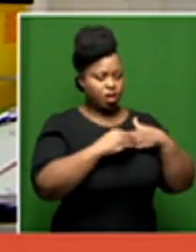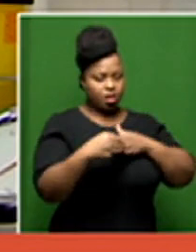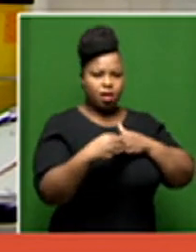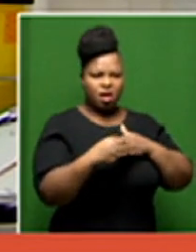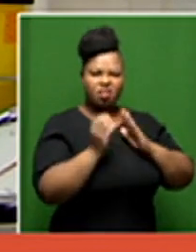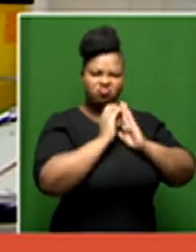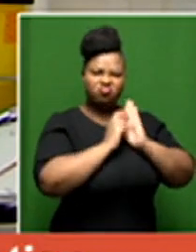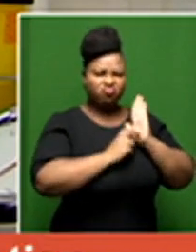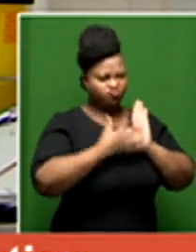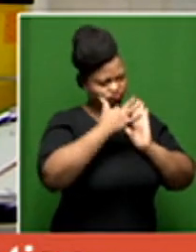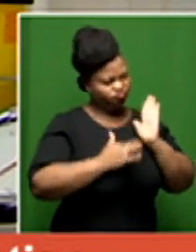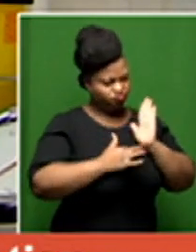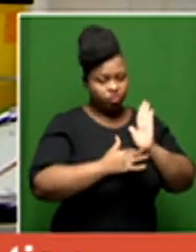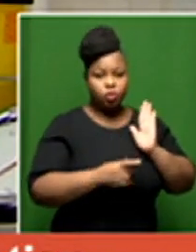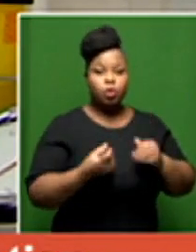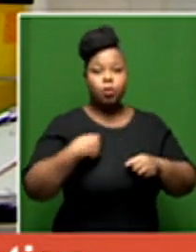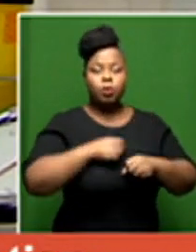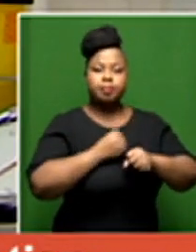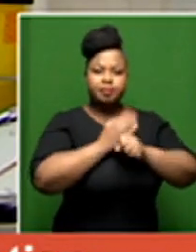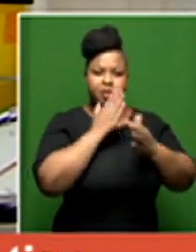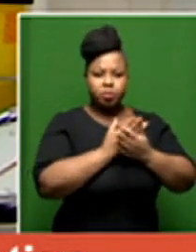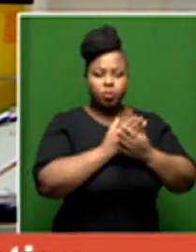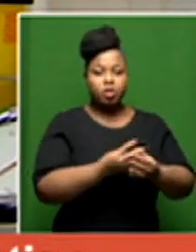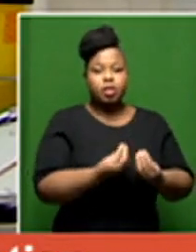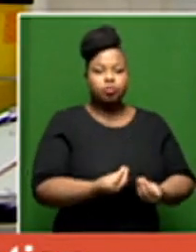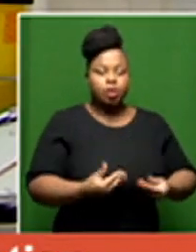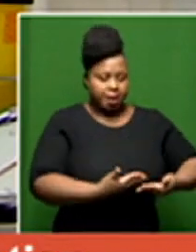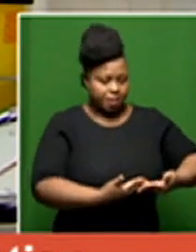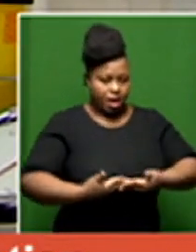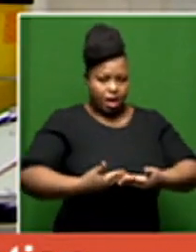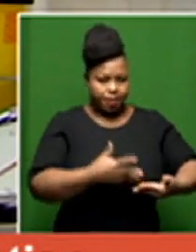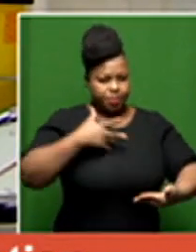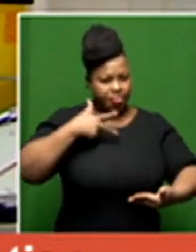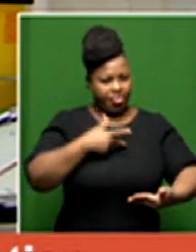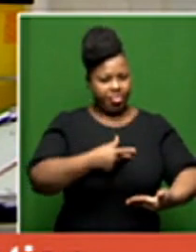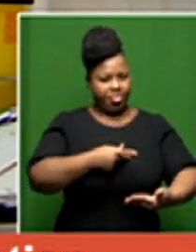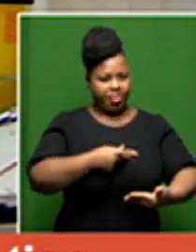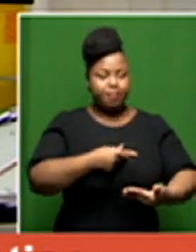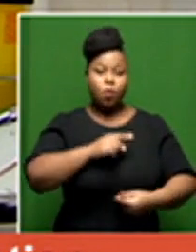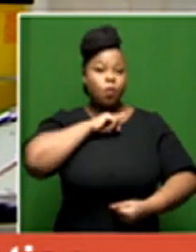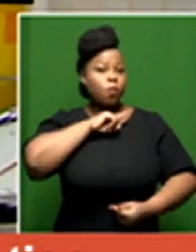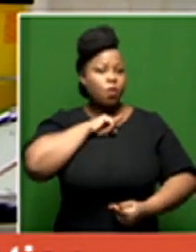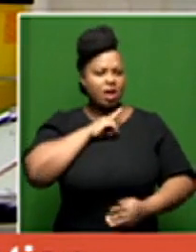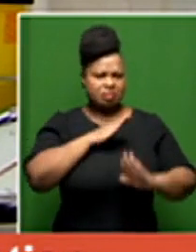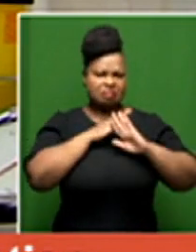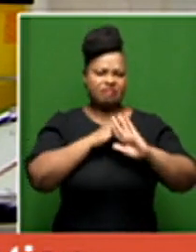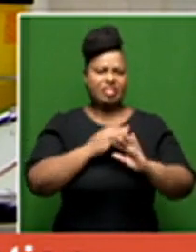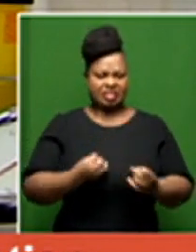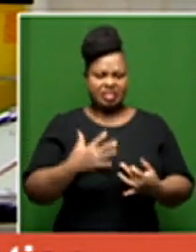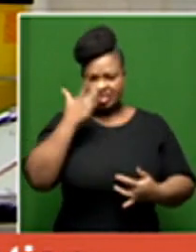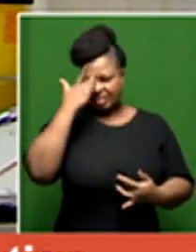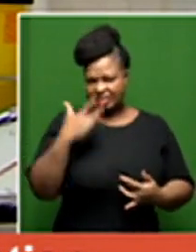guidelines. We make sure that when immunize the babies to prevent them from contracting